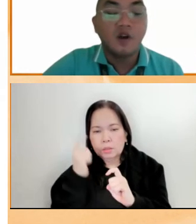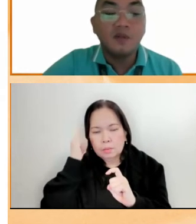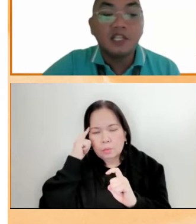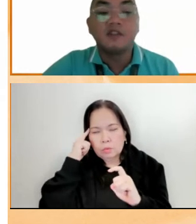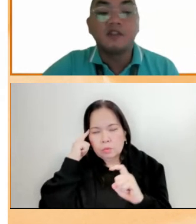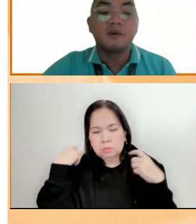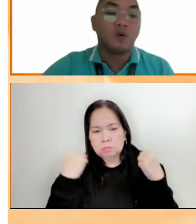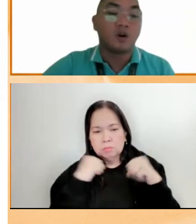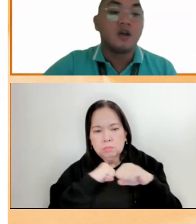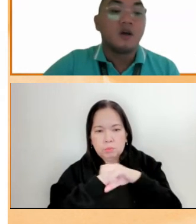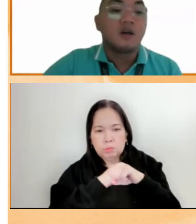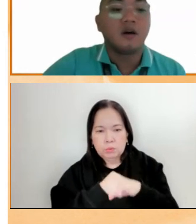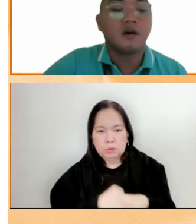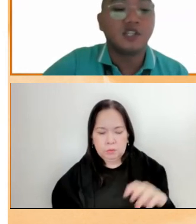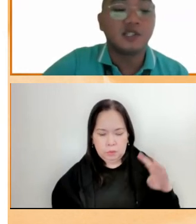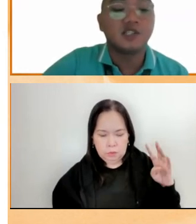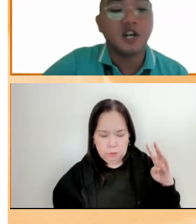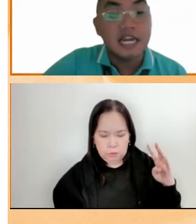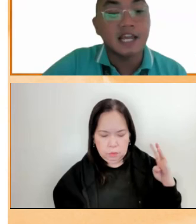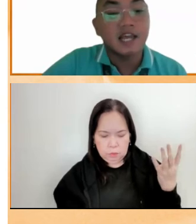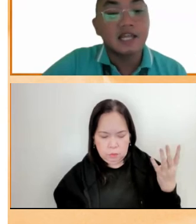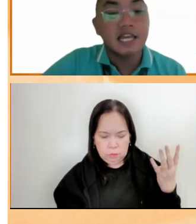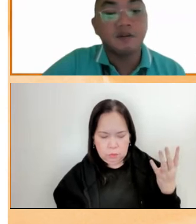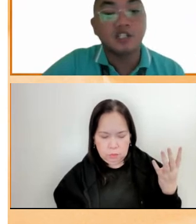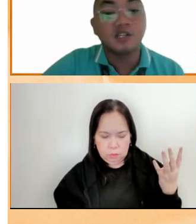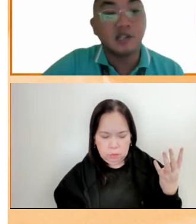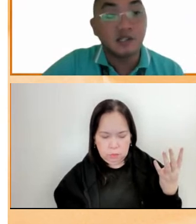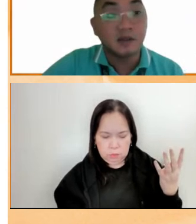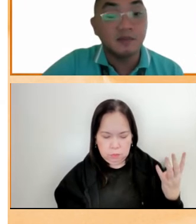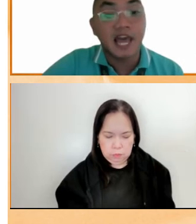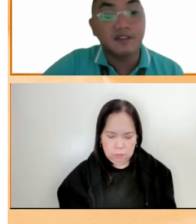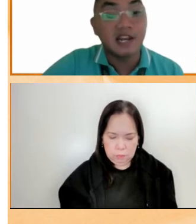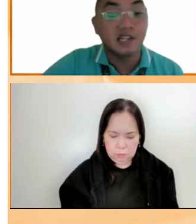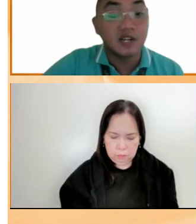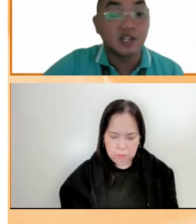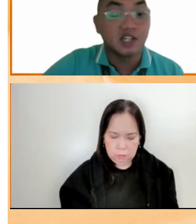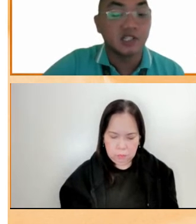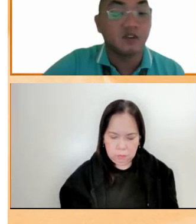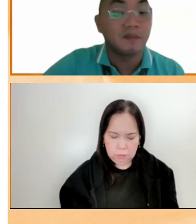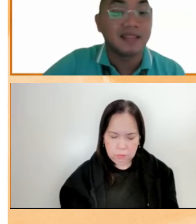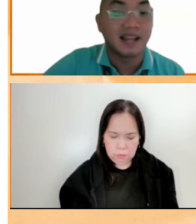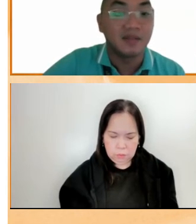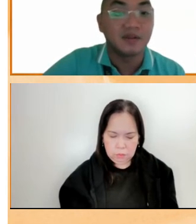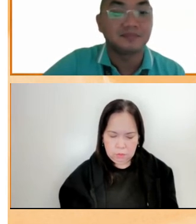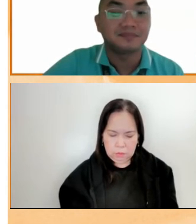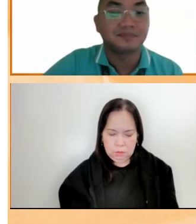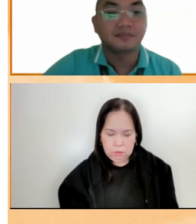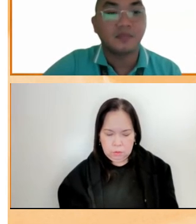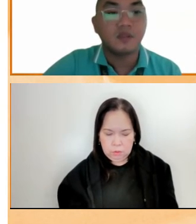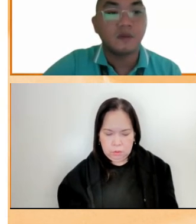For objective number 4, which is the strengthening the information systems, evidence, and researches for mental health.